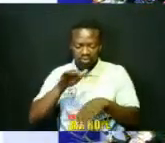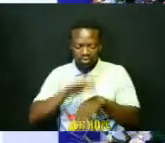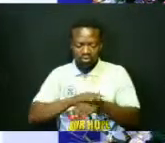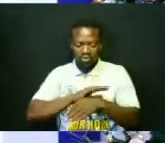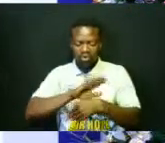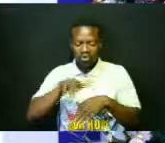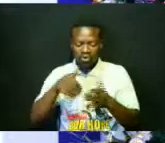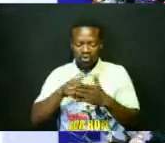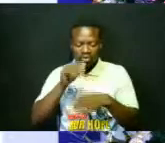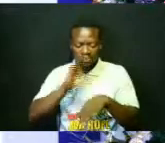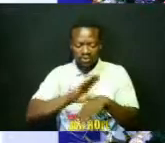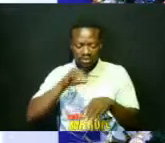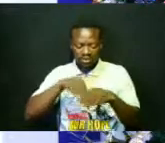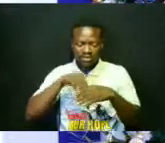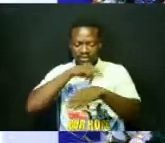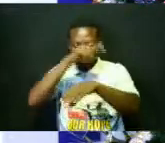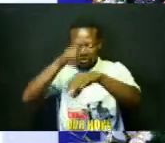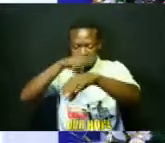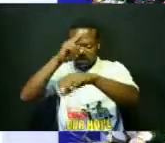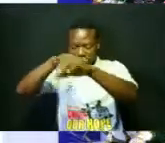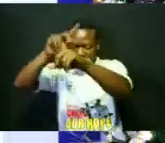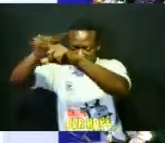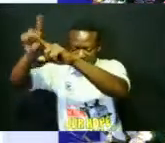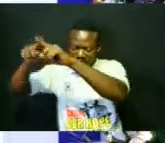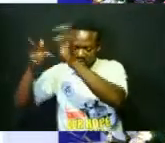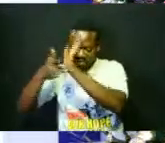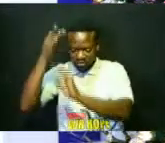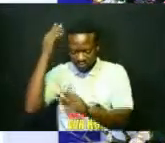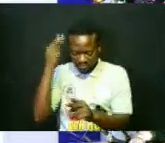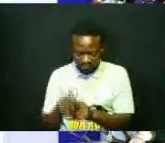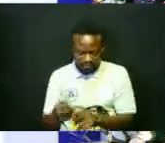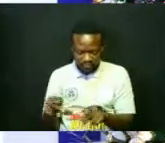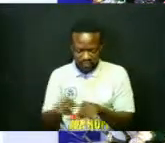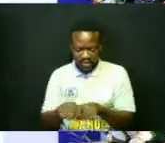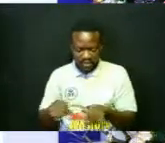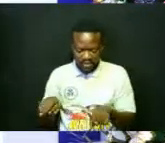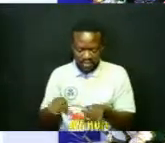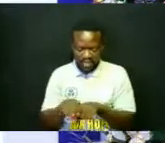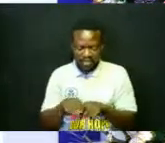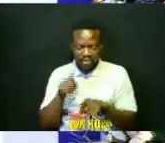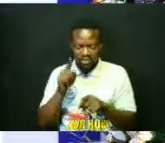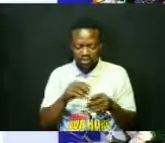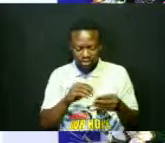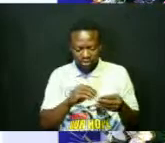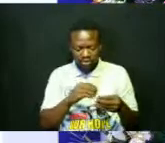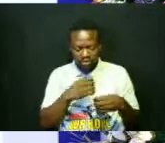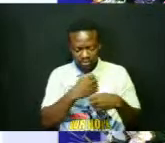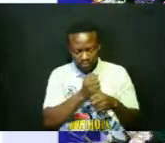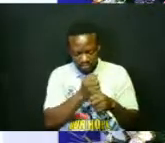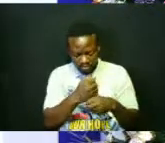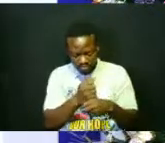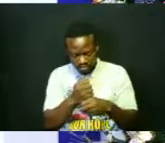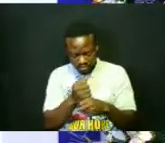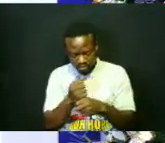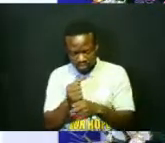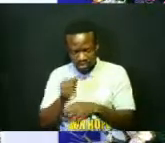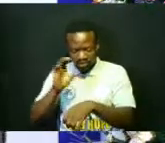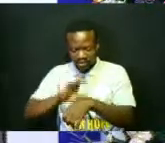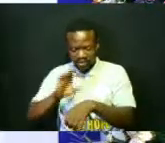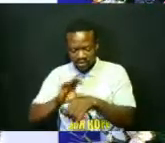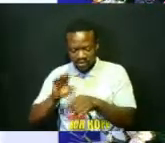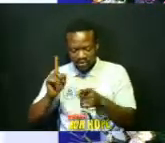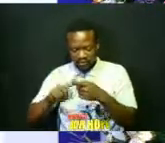the nations, in the name of Jesus. Amen. That as you reposition the local church for maximum impact in the